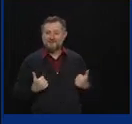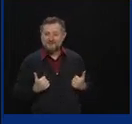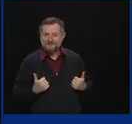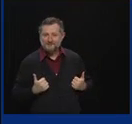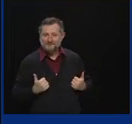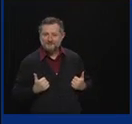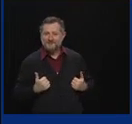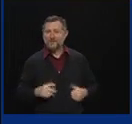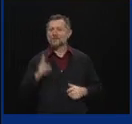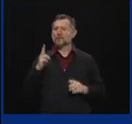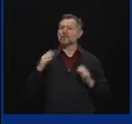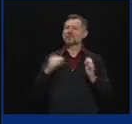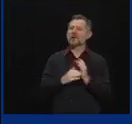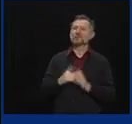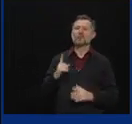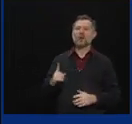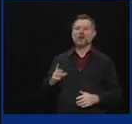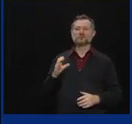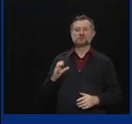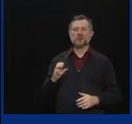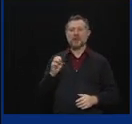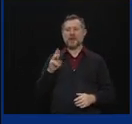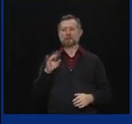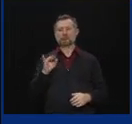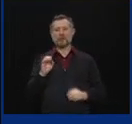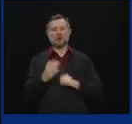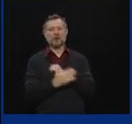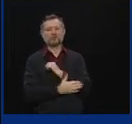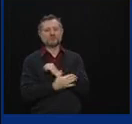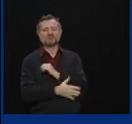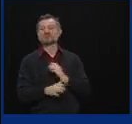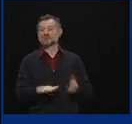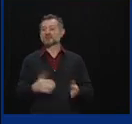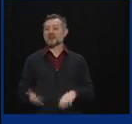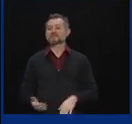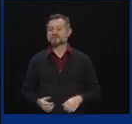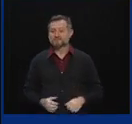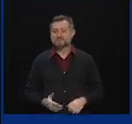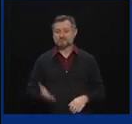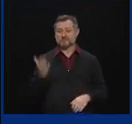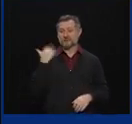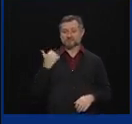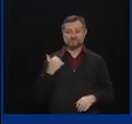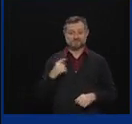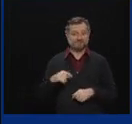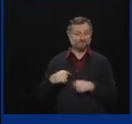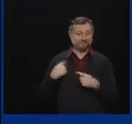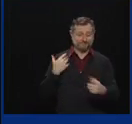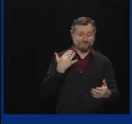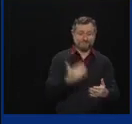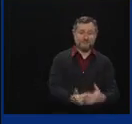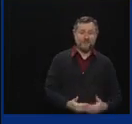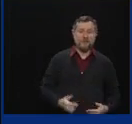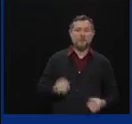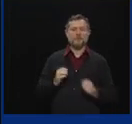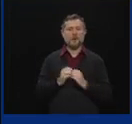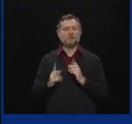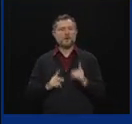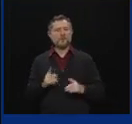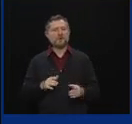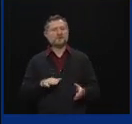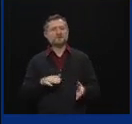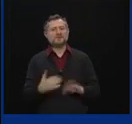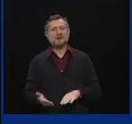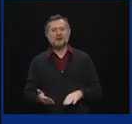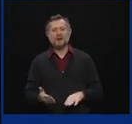County residents have died from COVID. And unfortunately, in the month of October, there were more people who died in October of 2021 than died in